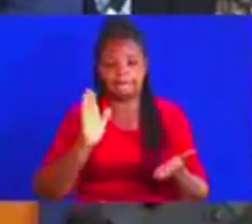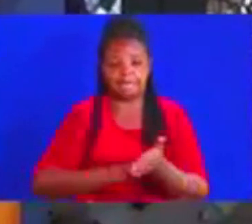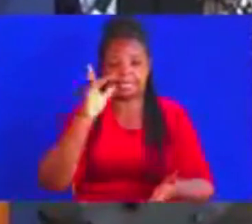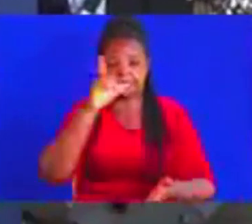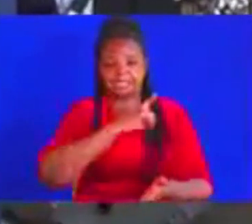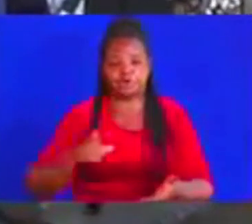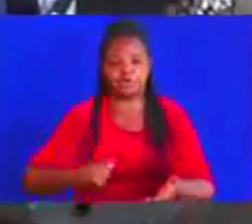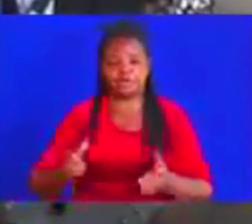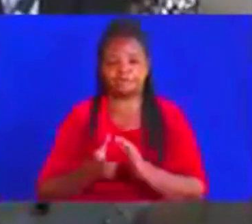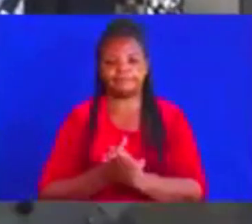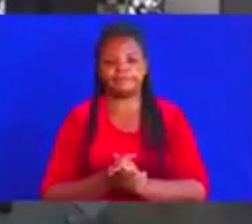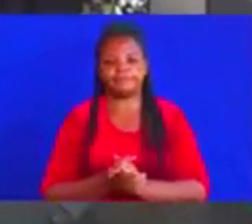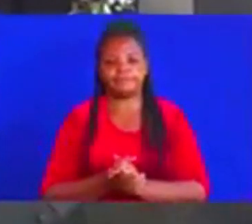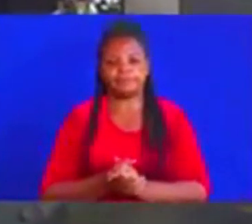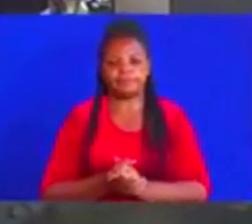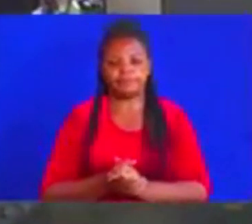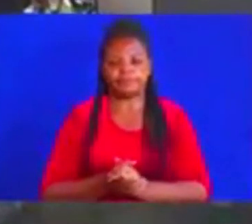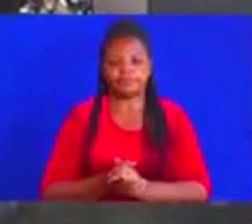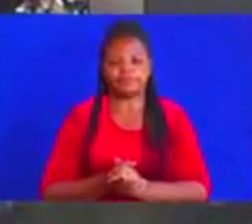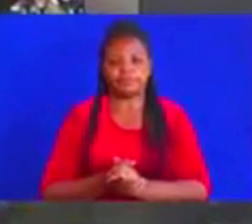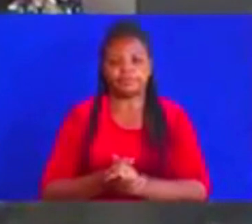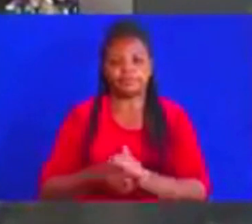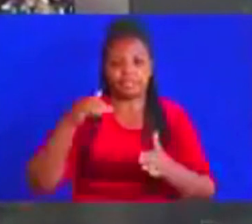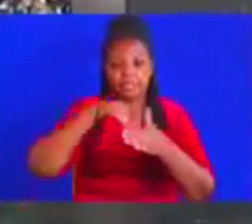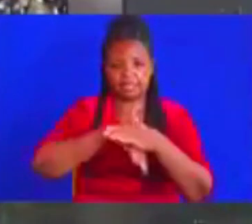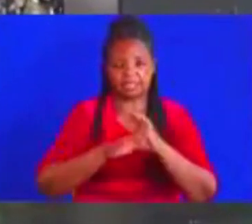Lord. All right, let's get to the word. We have a